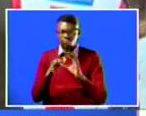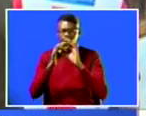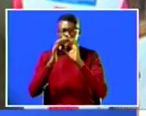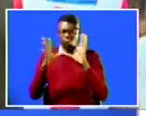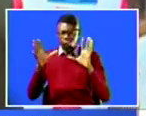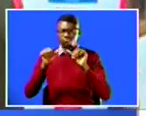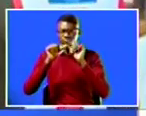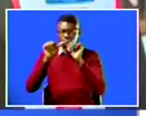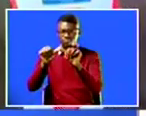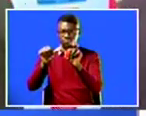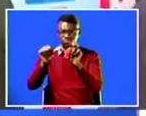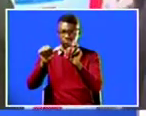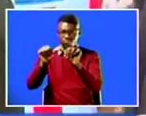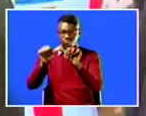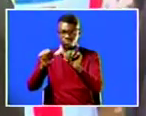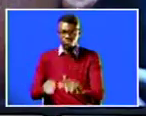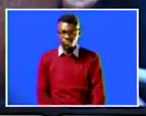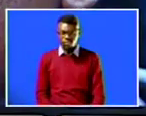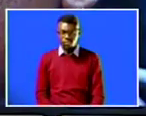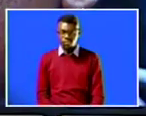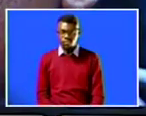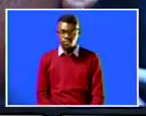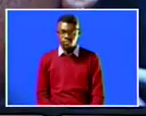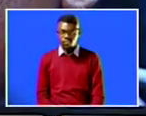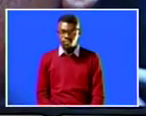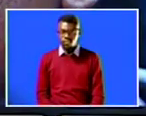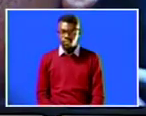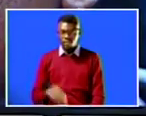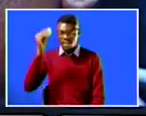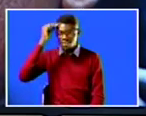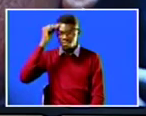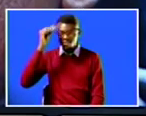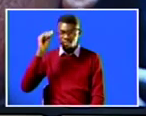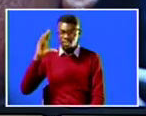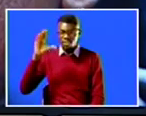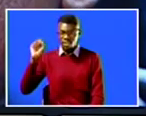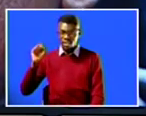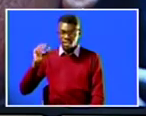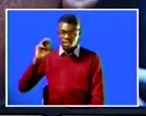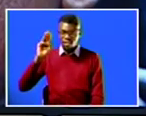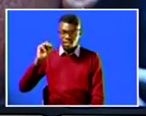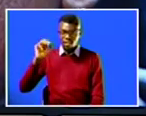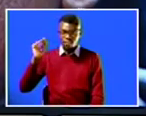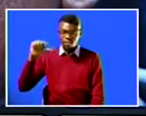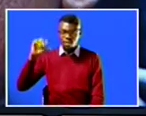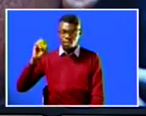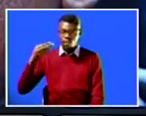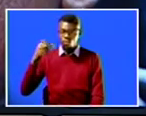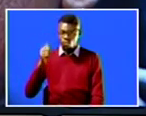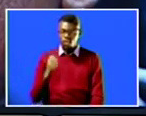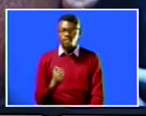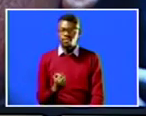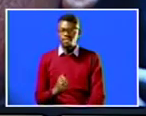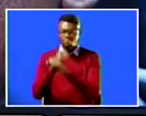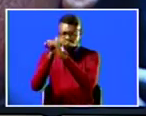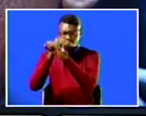Wililusige KTN News, Ikolomani. Education Cabinet Secretary Professor George Magoha has defended the